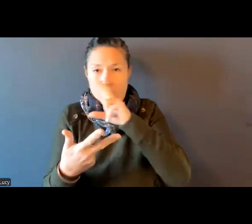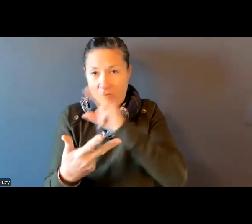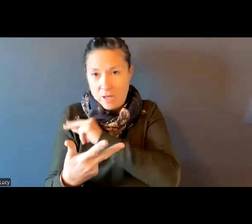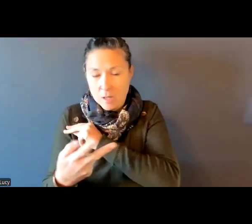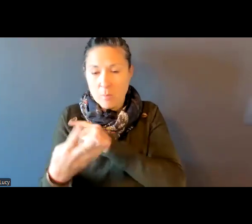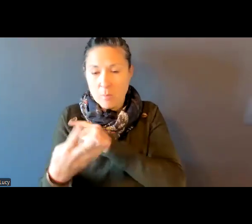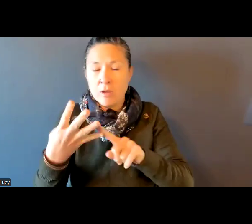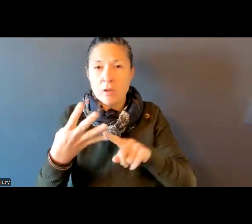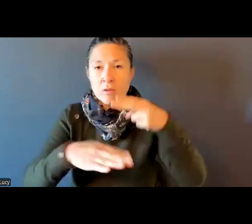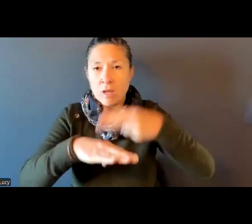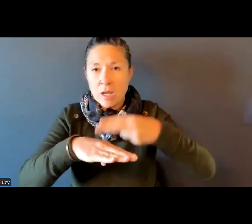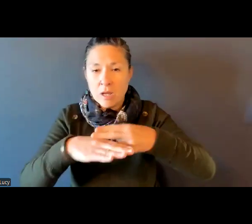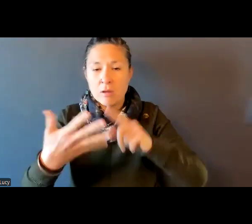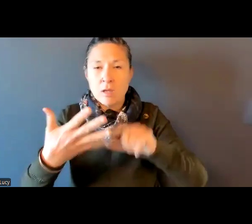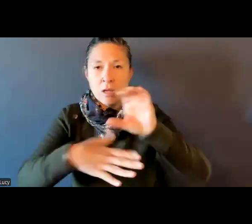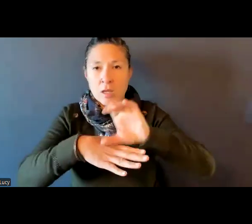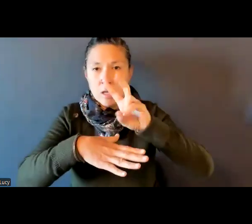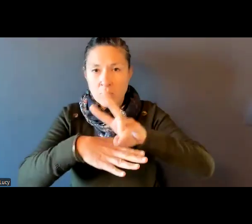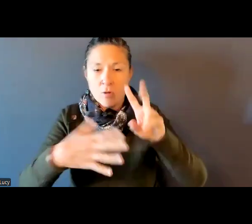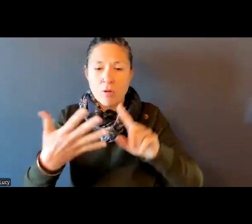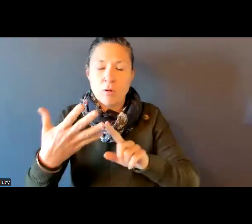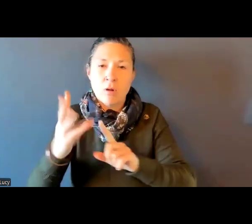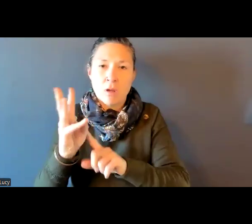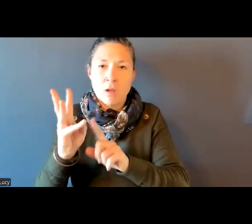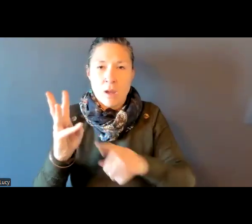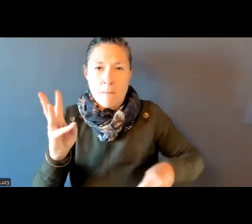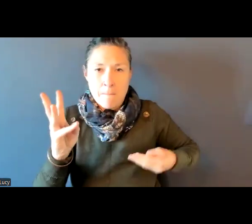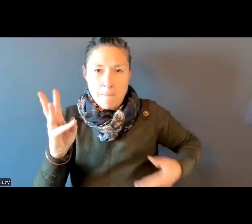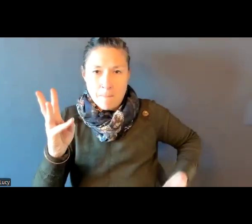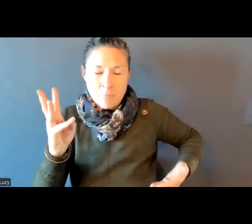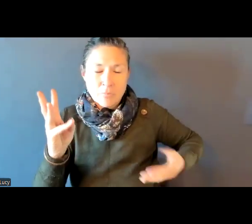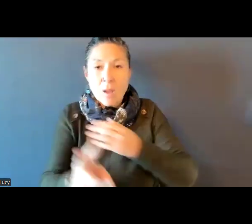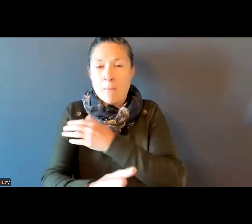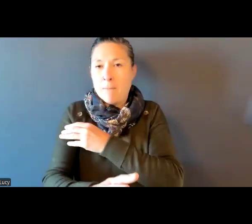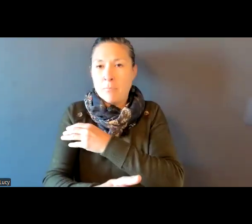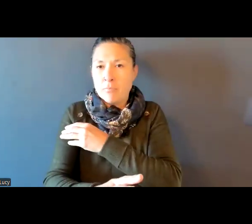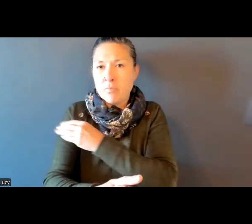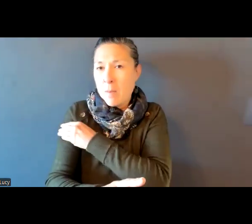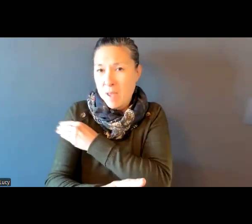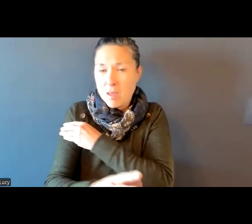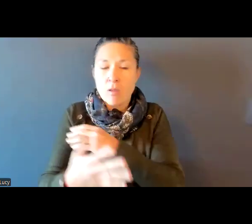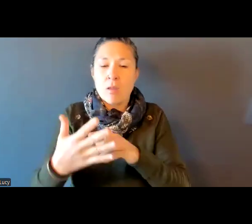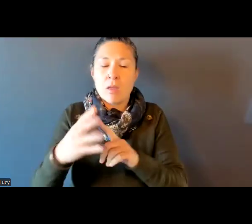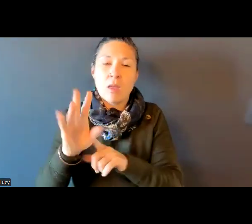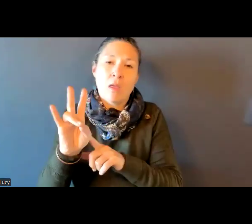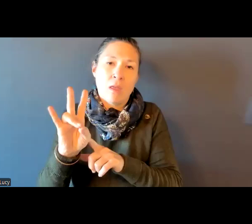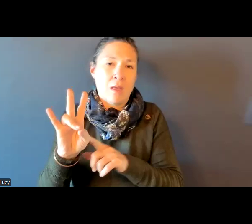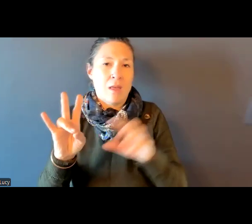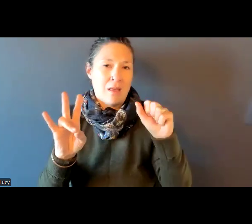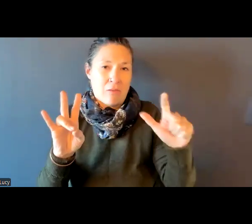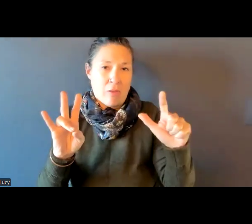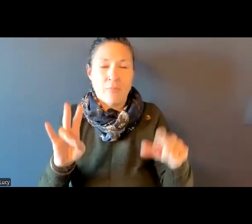Cape Verdean Creole, Mandarin, and American Sign Language, or ASL. In-person interpretation is available in